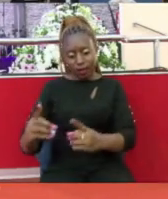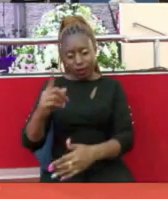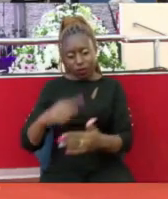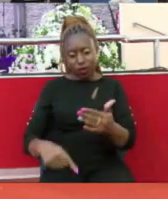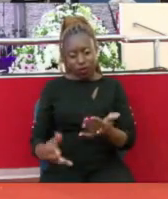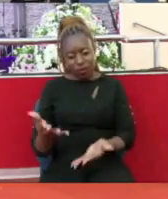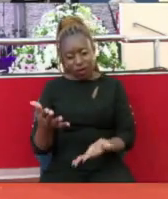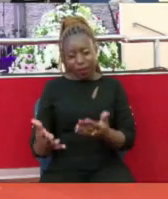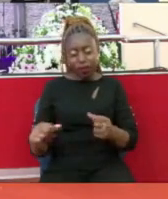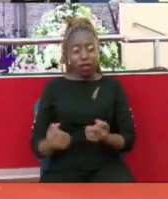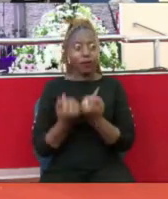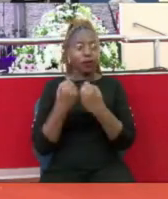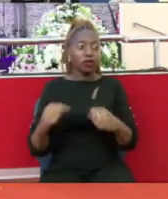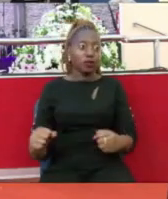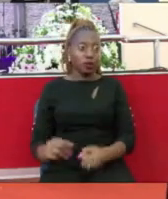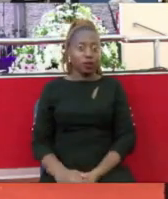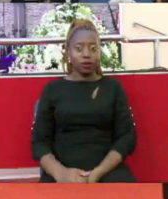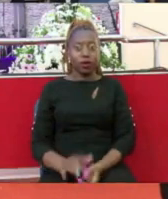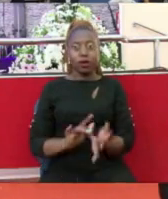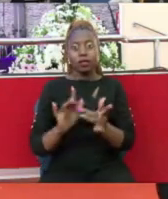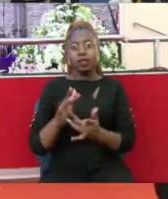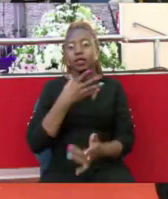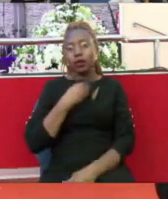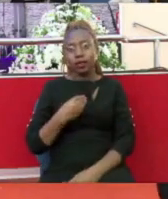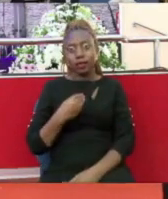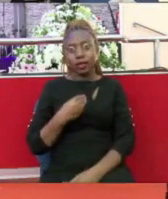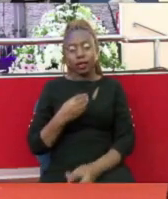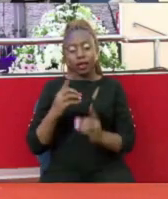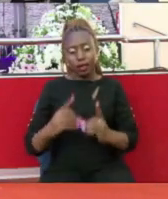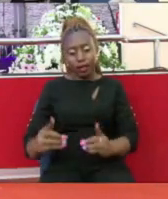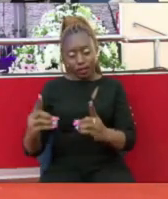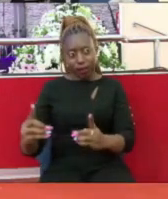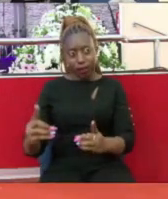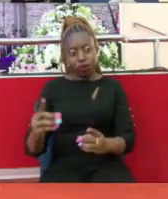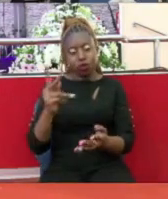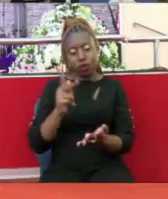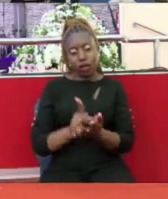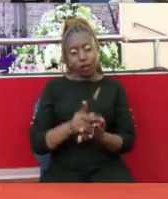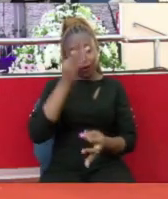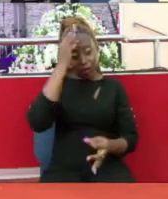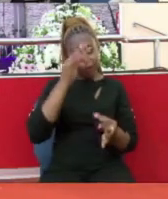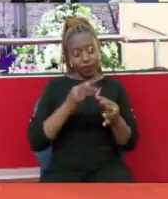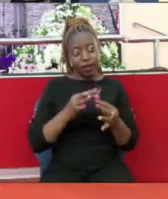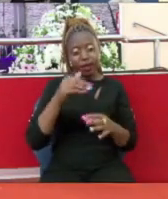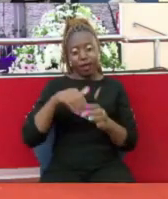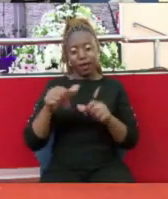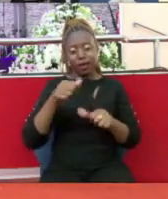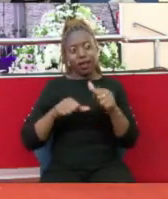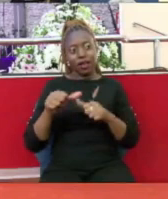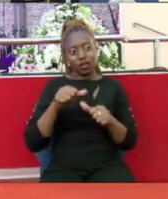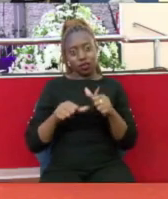Jesus wanted them to put their faith into action. Yesu alitaka waweke imani yao katika matendo. Because he had taught them. Kwa sababu alikuwa